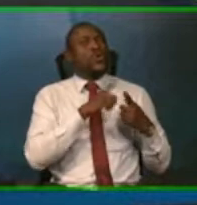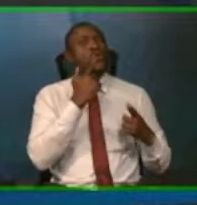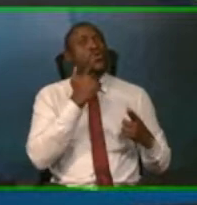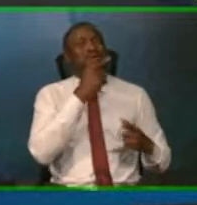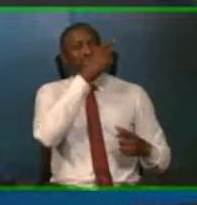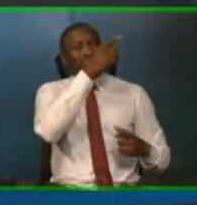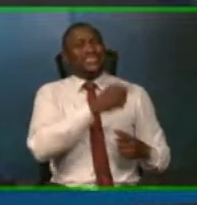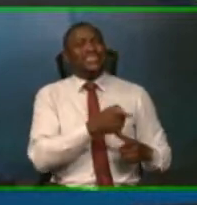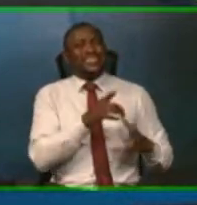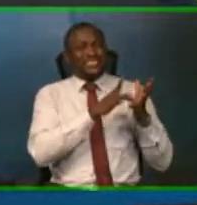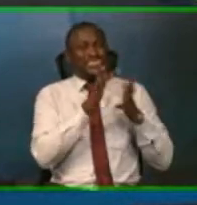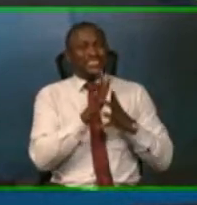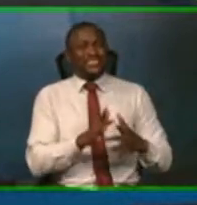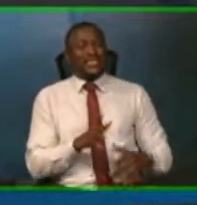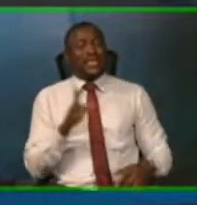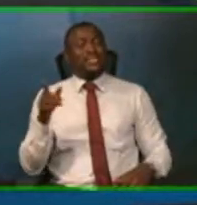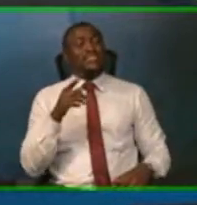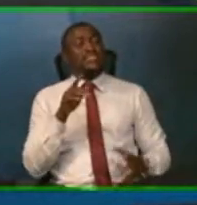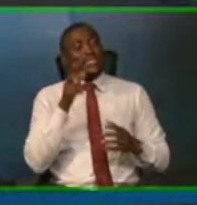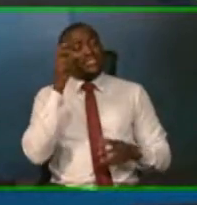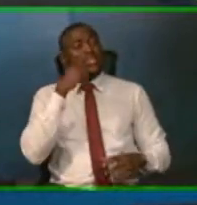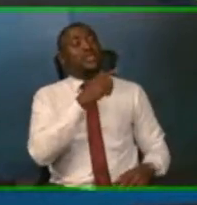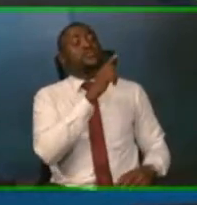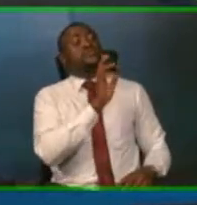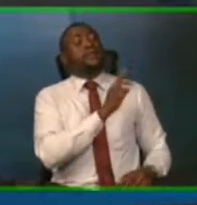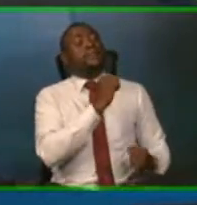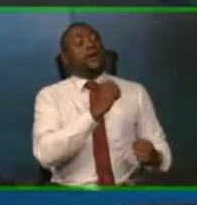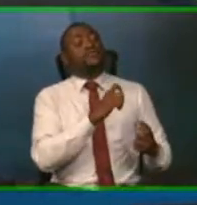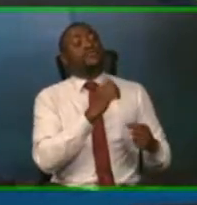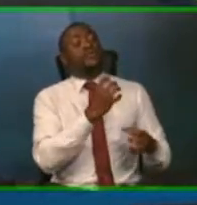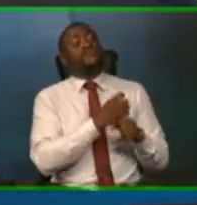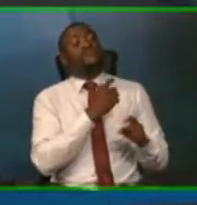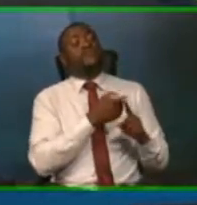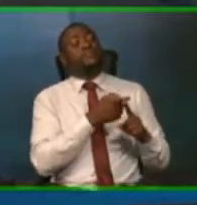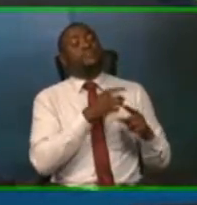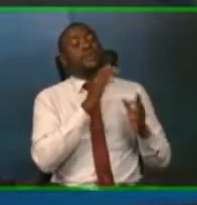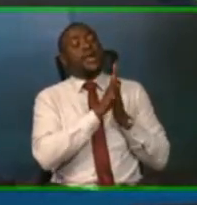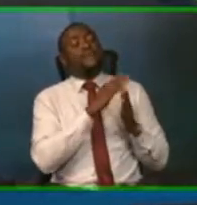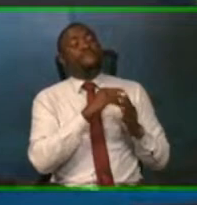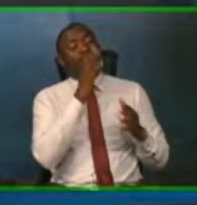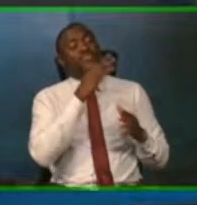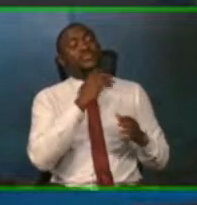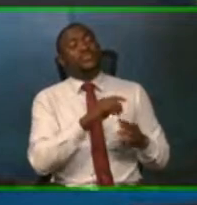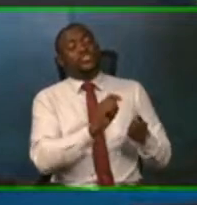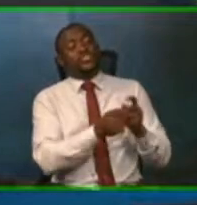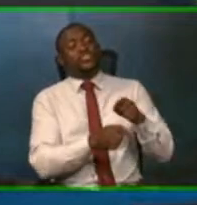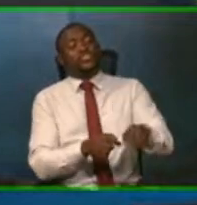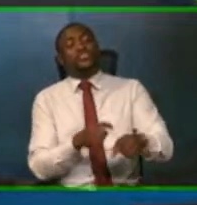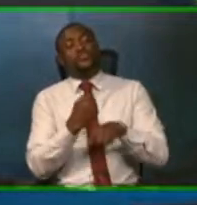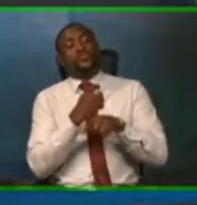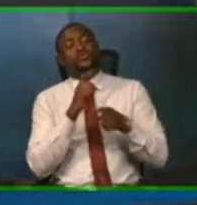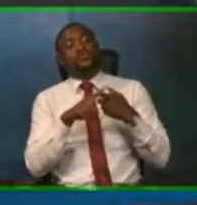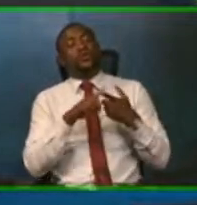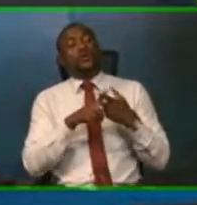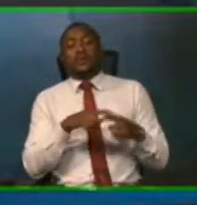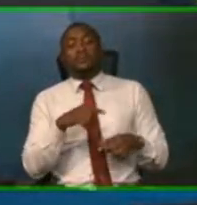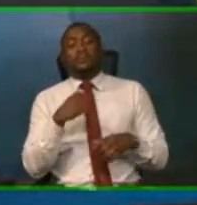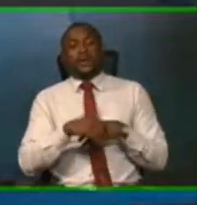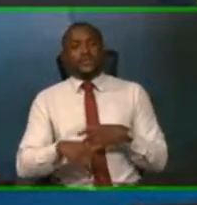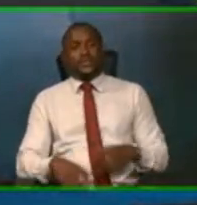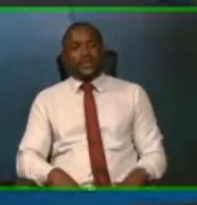And he's saying, use the power you have gotten from your prayer and fasting. Turn stone to bread. And Jesus looked at him